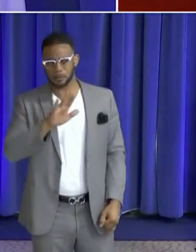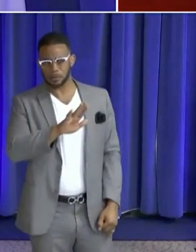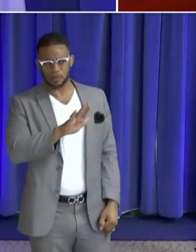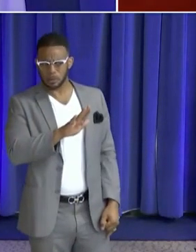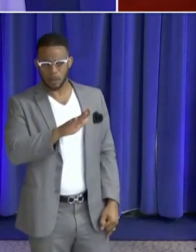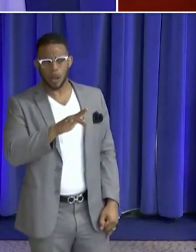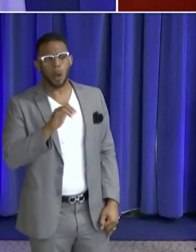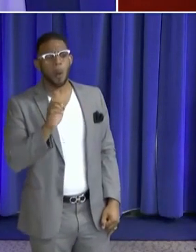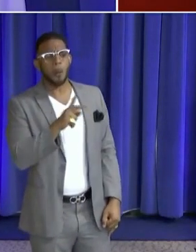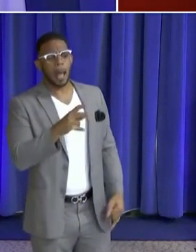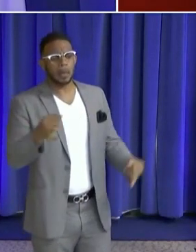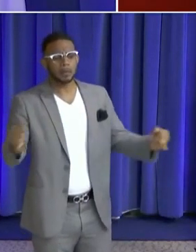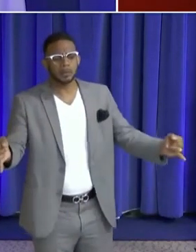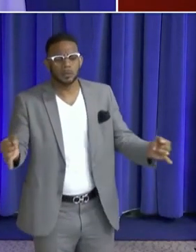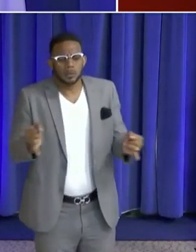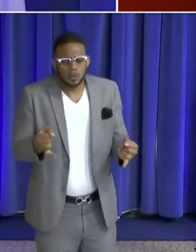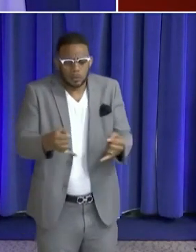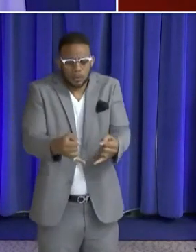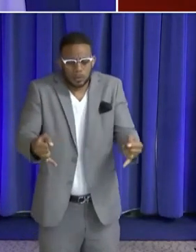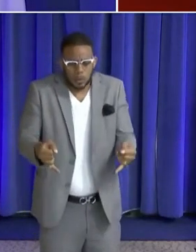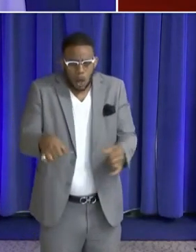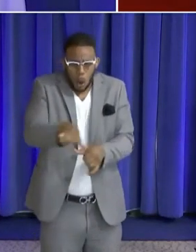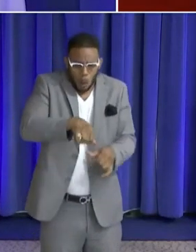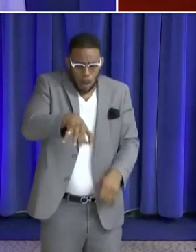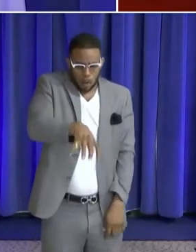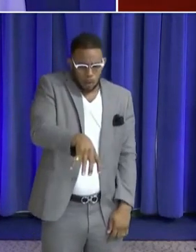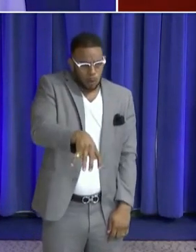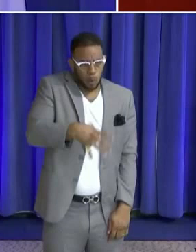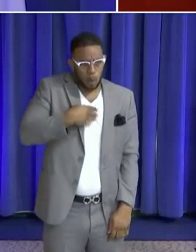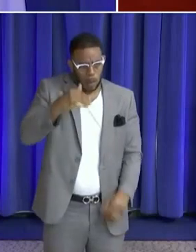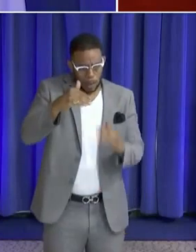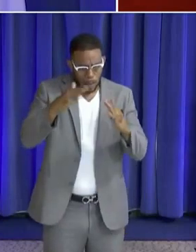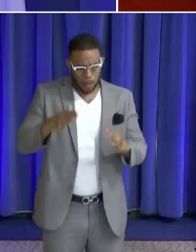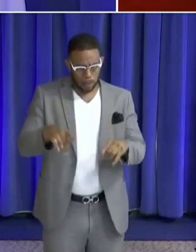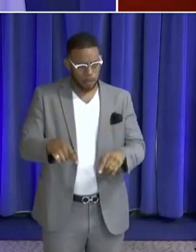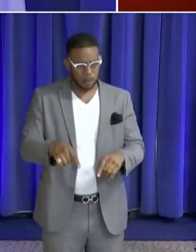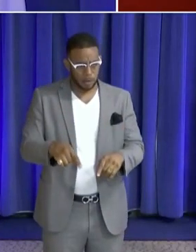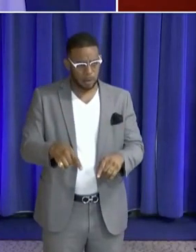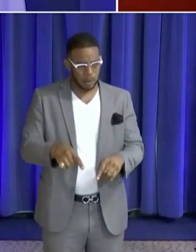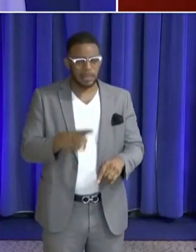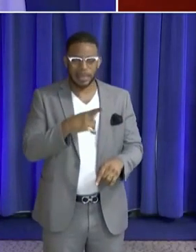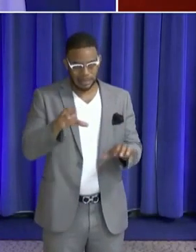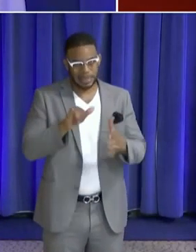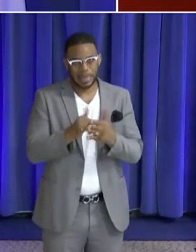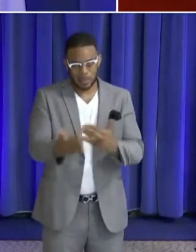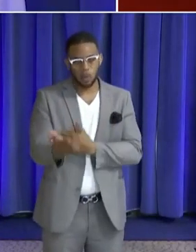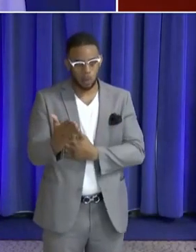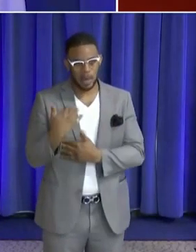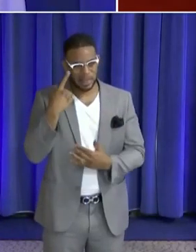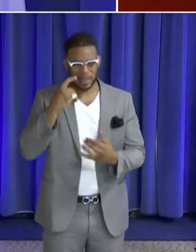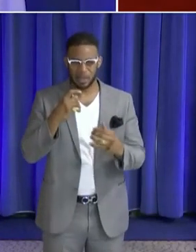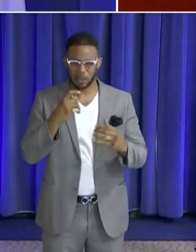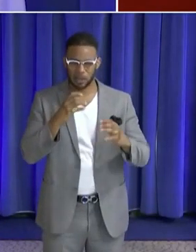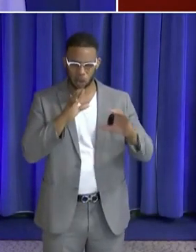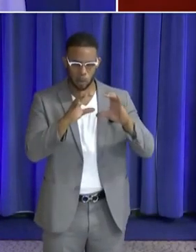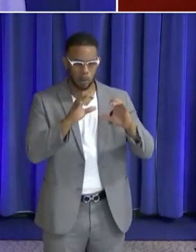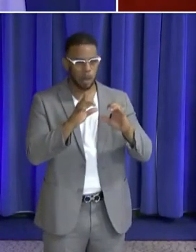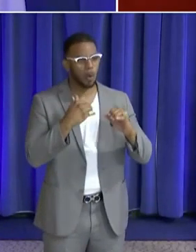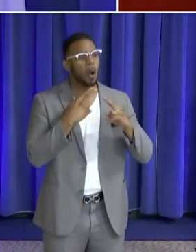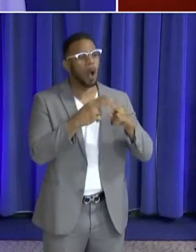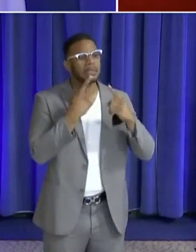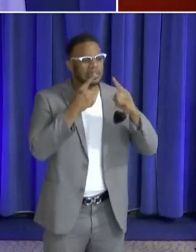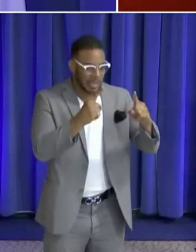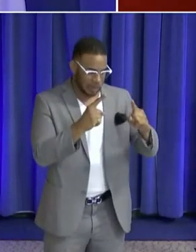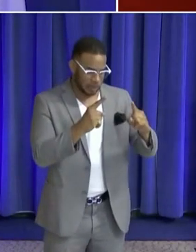go back to the federal complex, which they did, and they've done that this morning. So I think that we should call that a